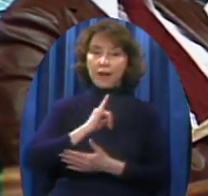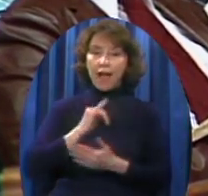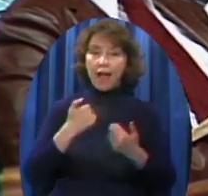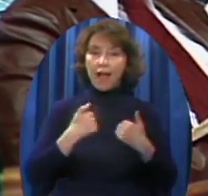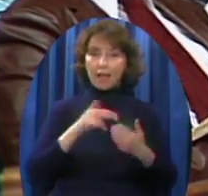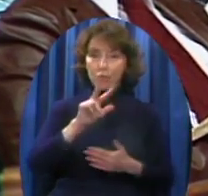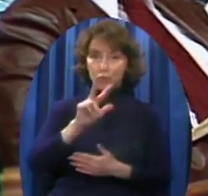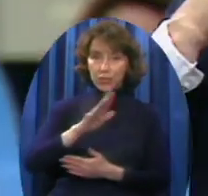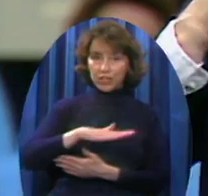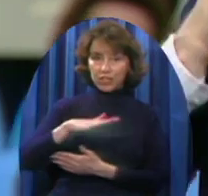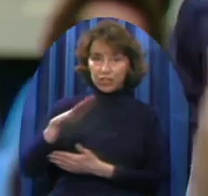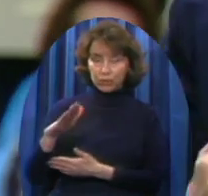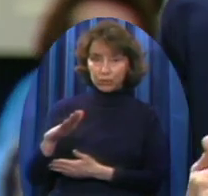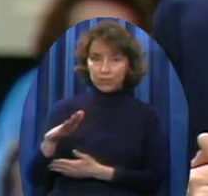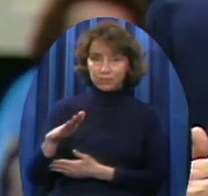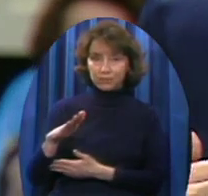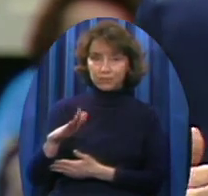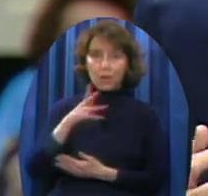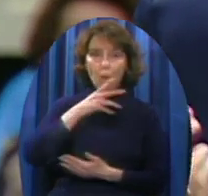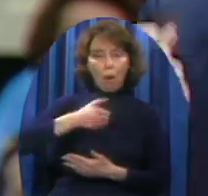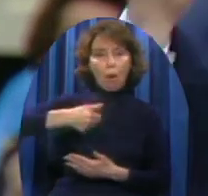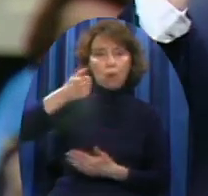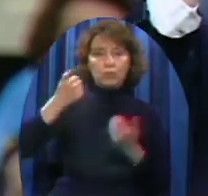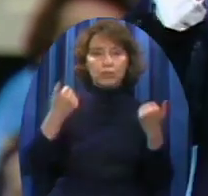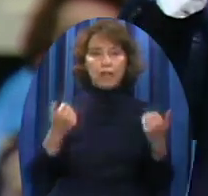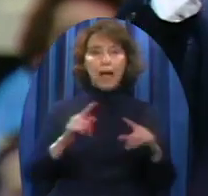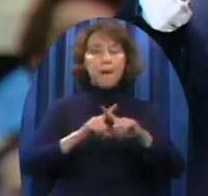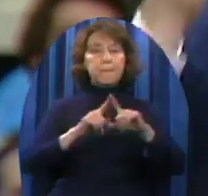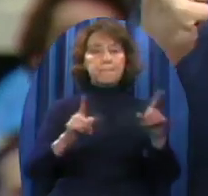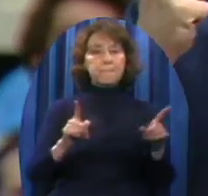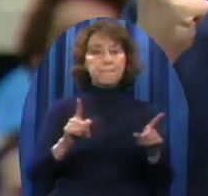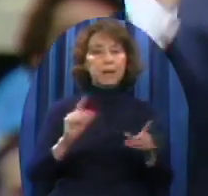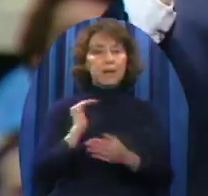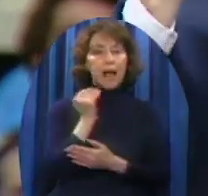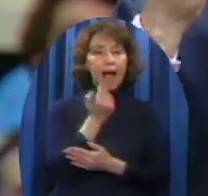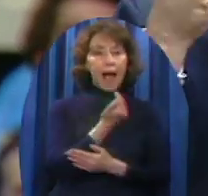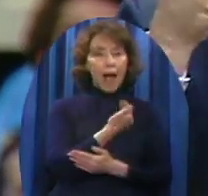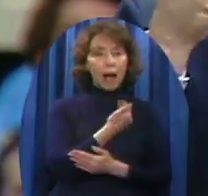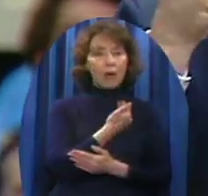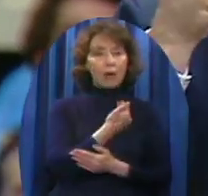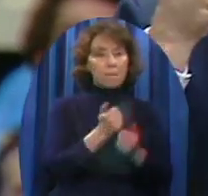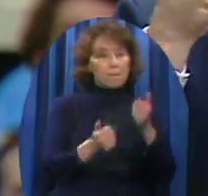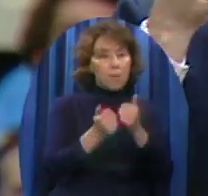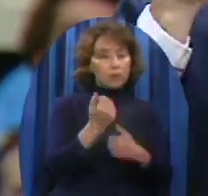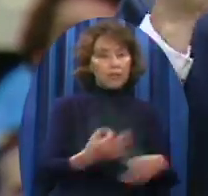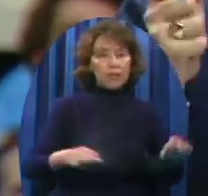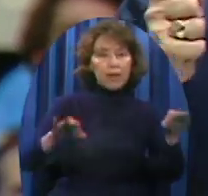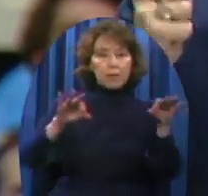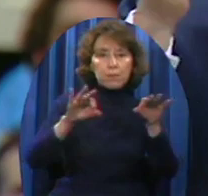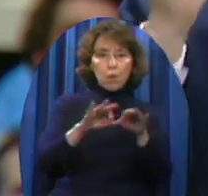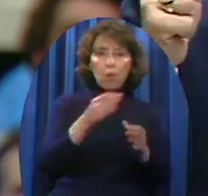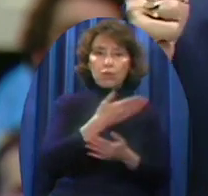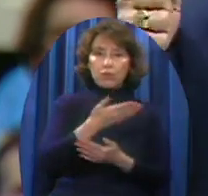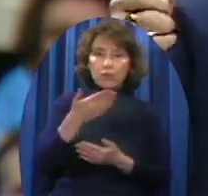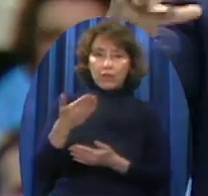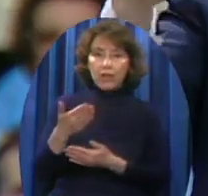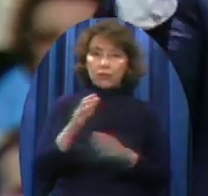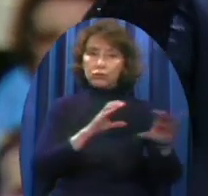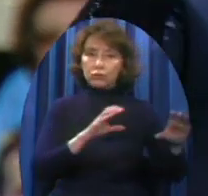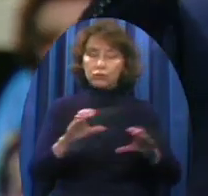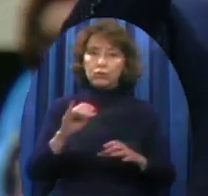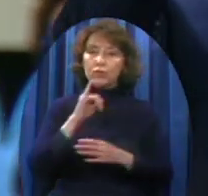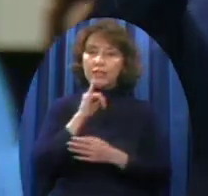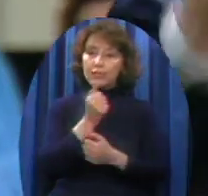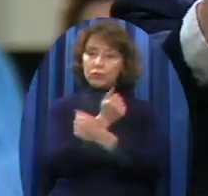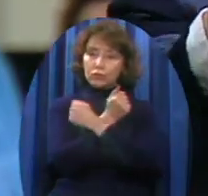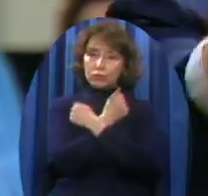one priority, my wife's number one priority, our priority under God is to love, care for,